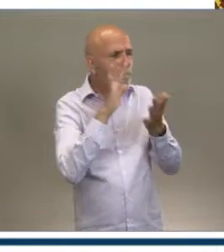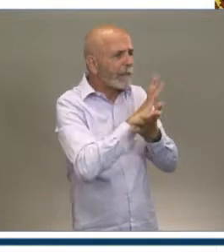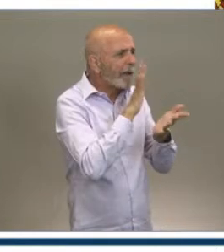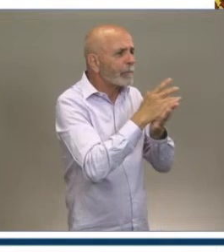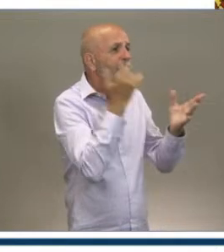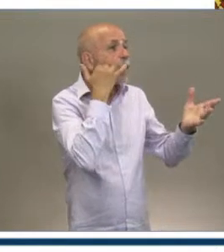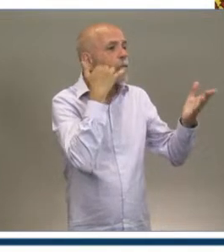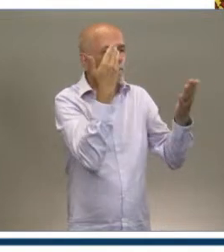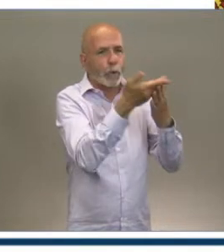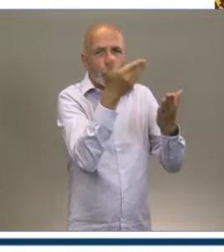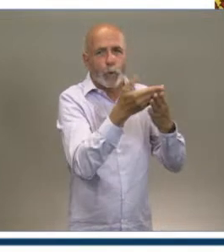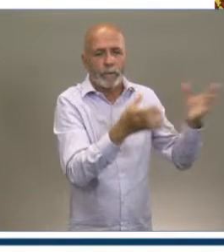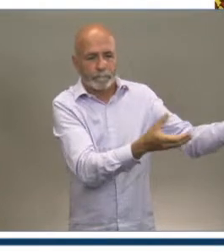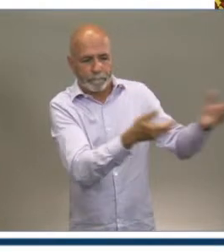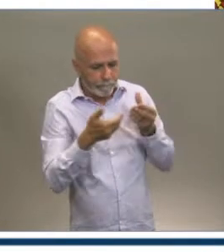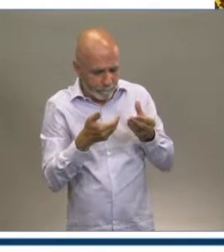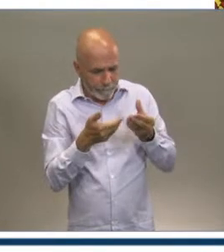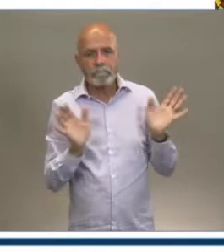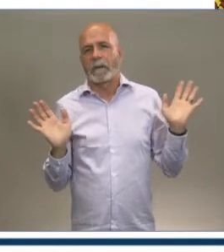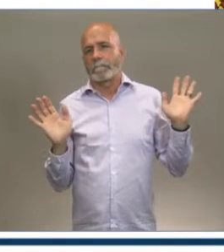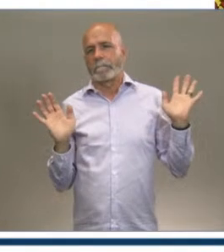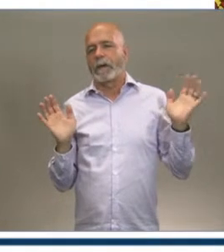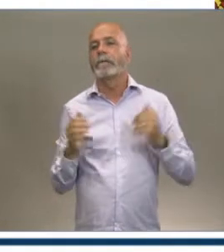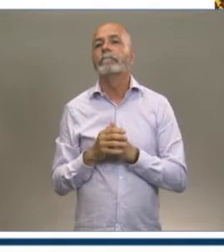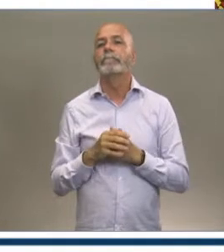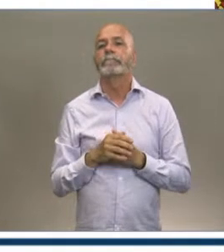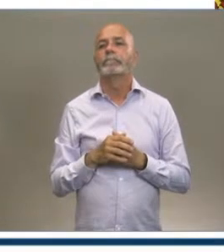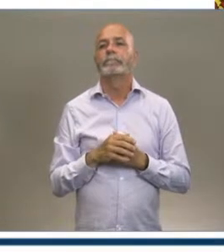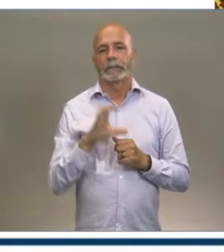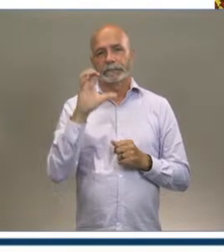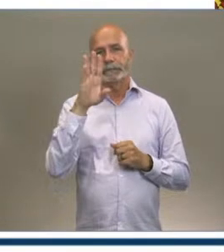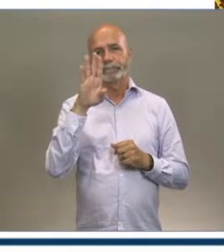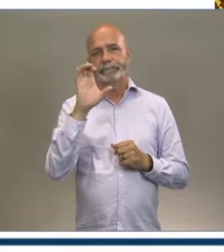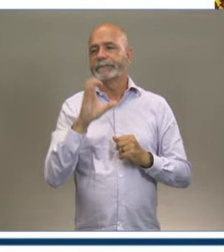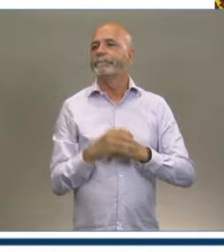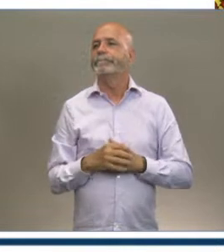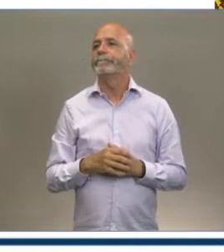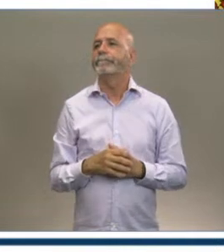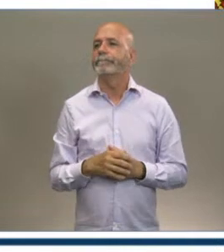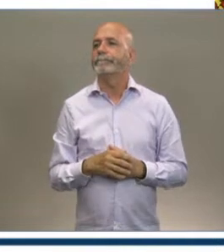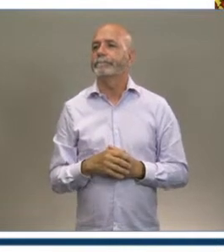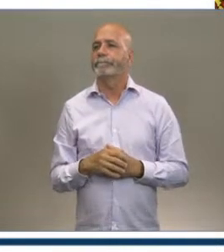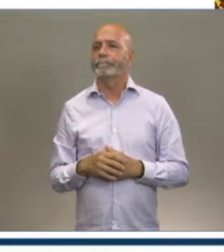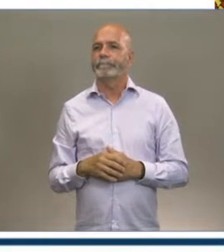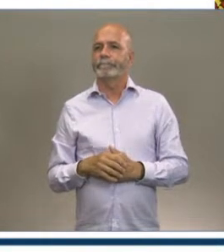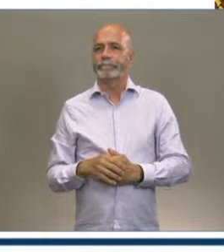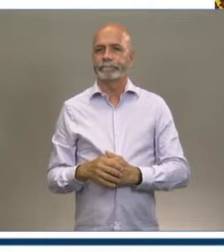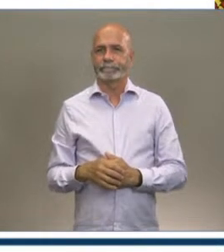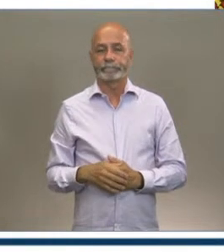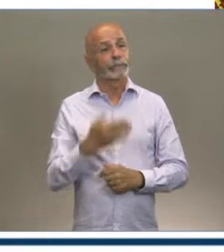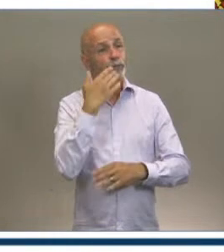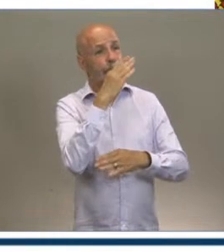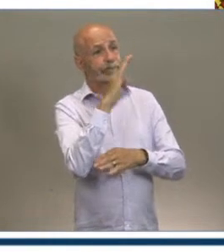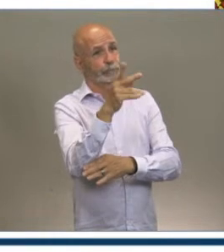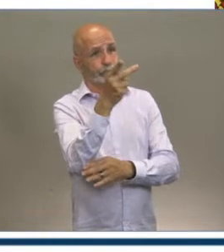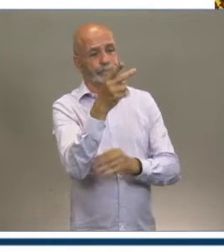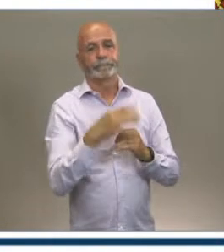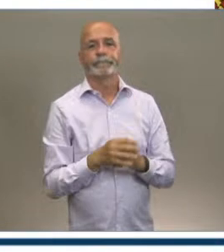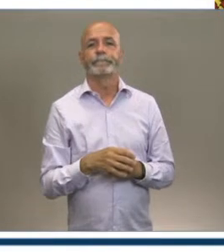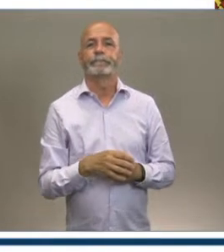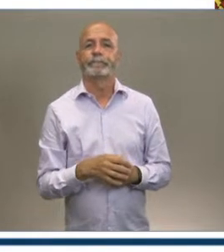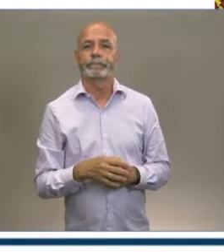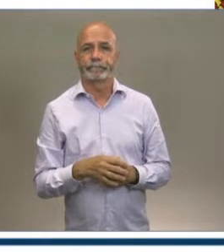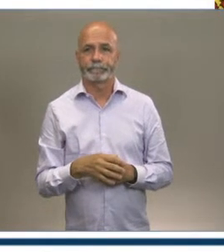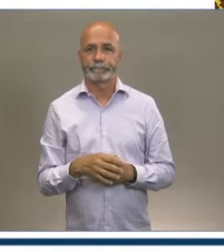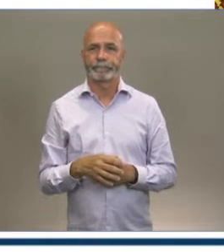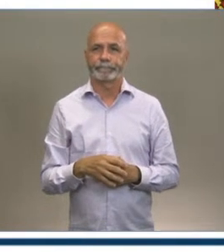next we'll go to CBC's Jean Laroche. Go ahead, Jean. Good afternoon, gentlemen. First off, I'd like